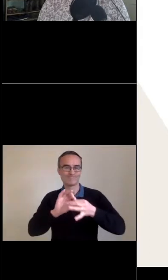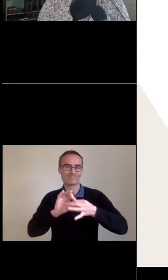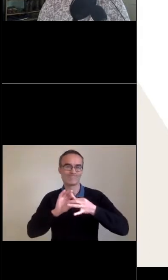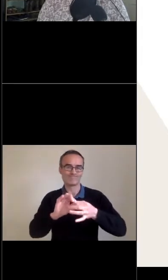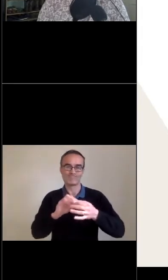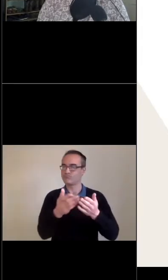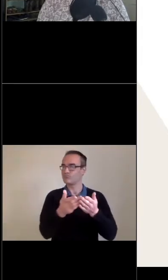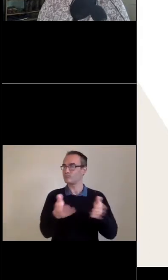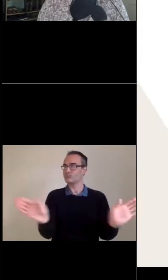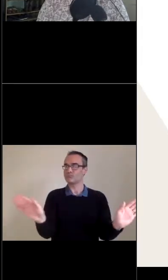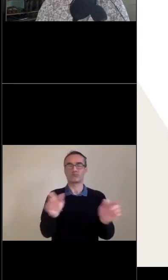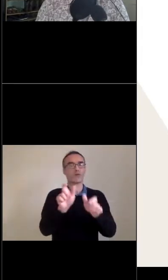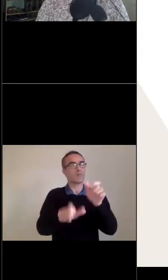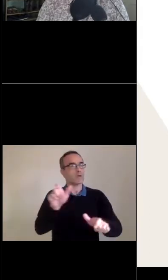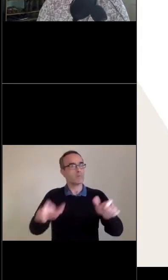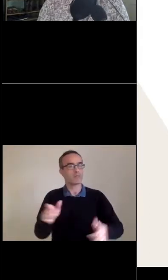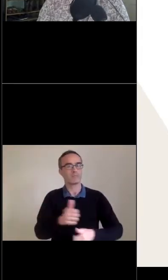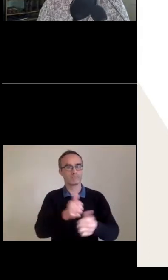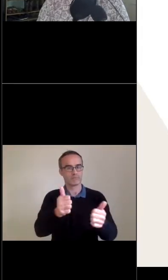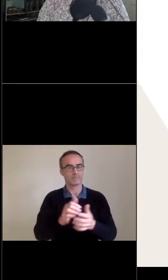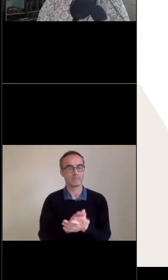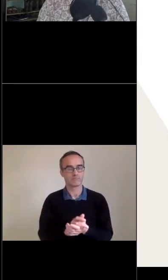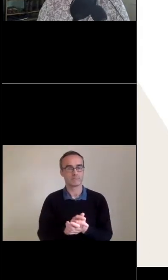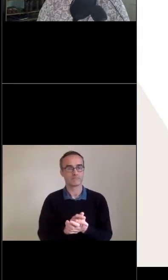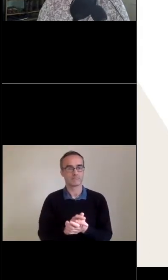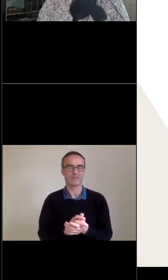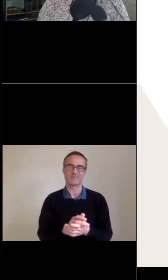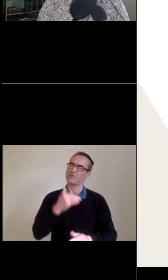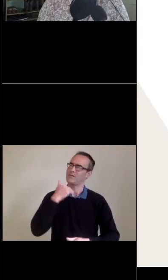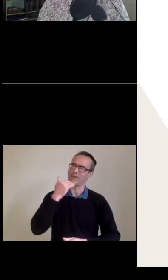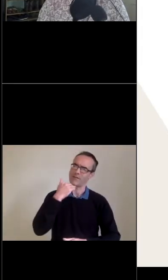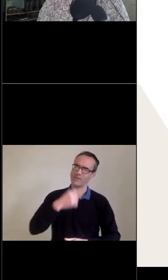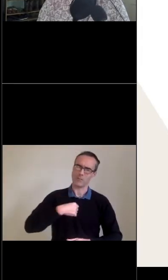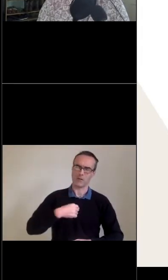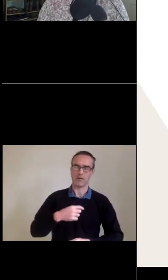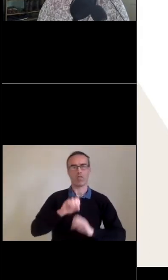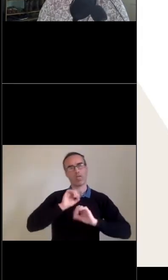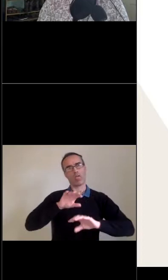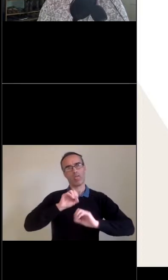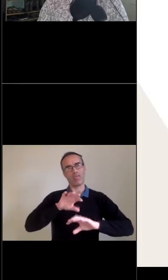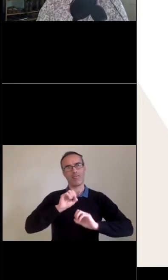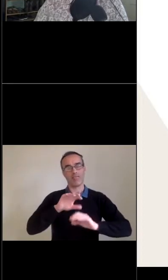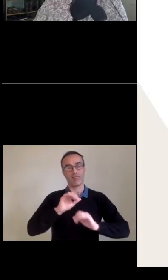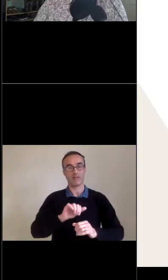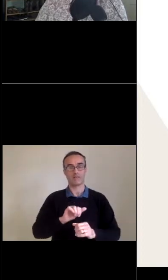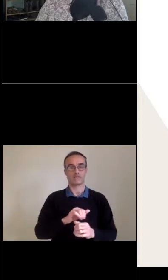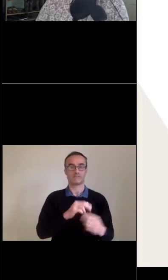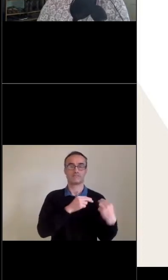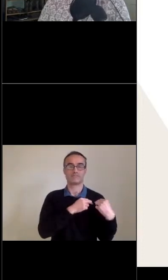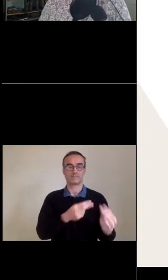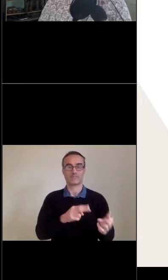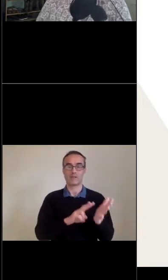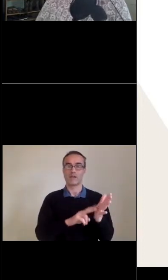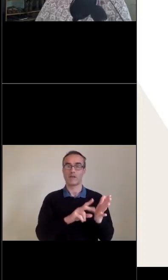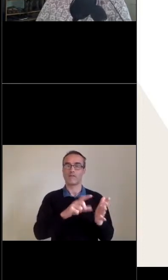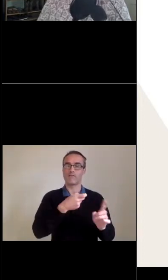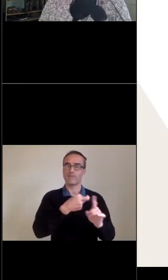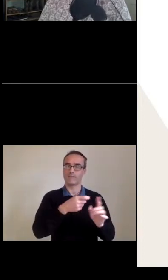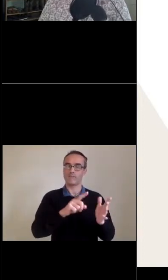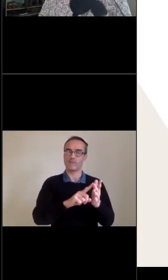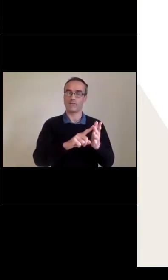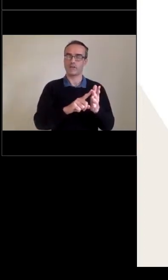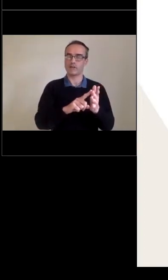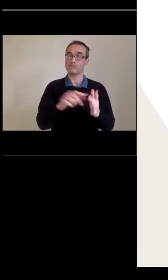accessible for you. So that's quite enough from me. I'm going to hand over to Vicki now. So we should be able to get Vicki on